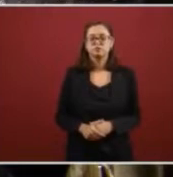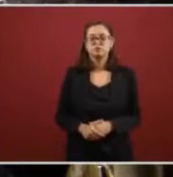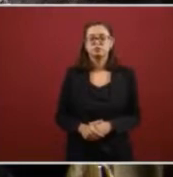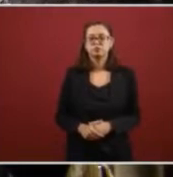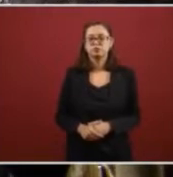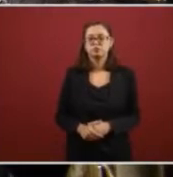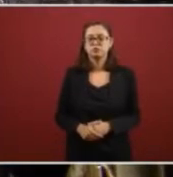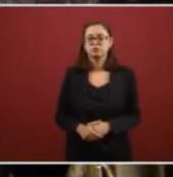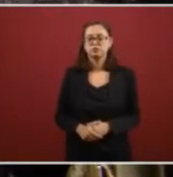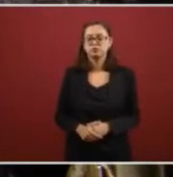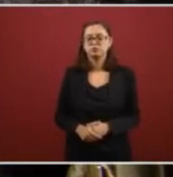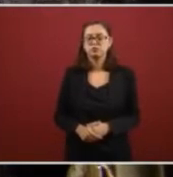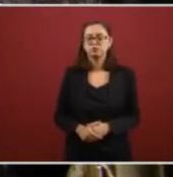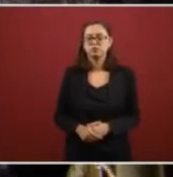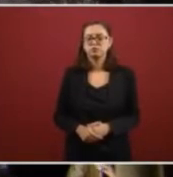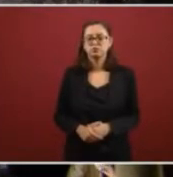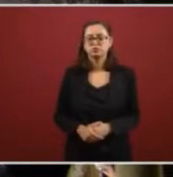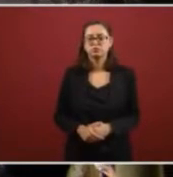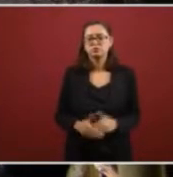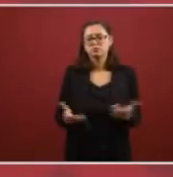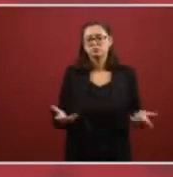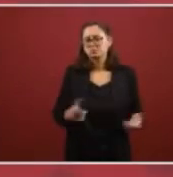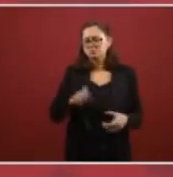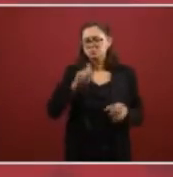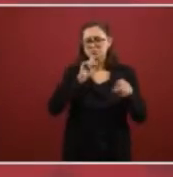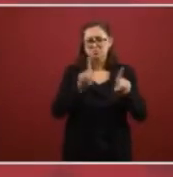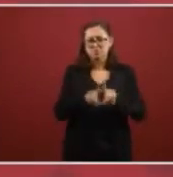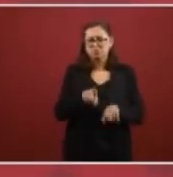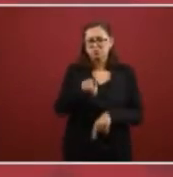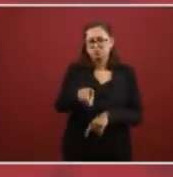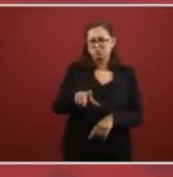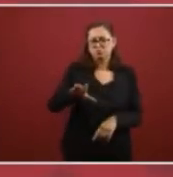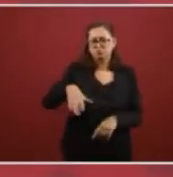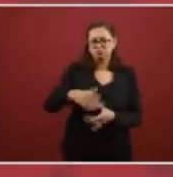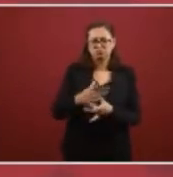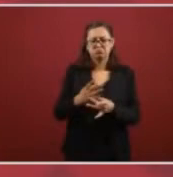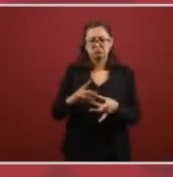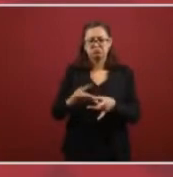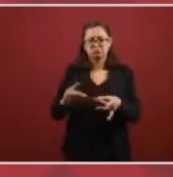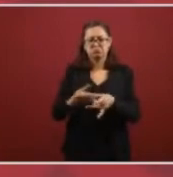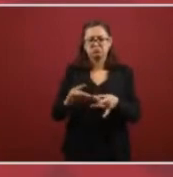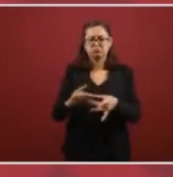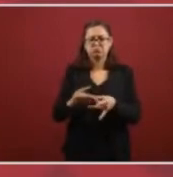Yes, but like you say,